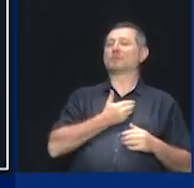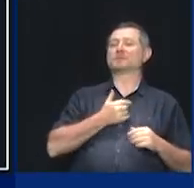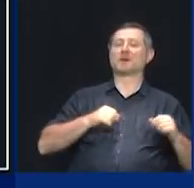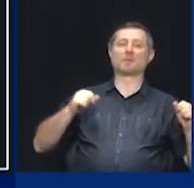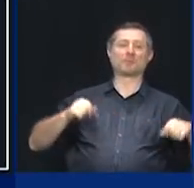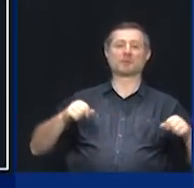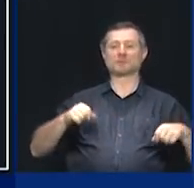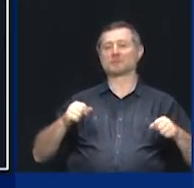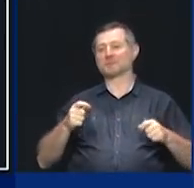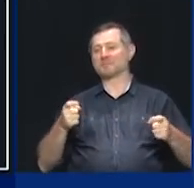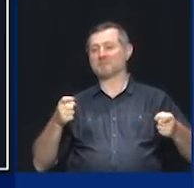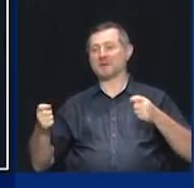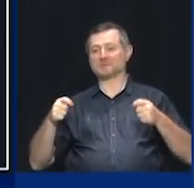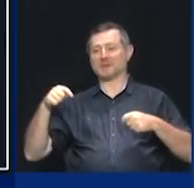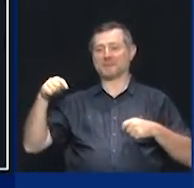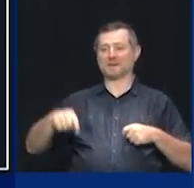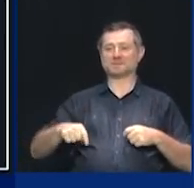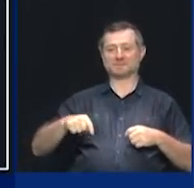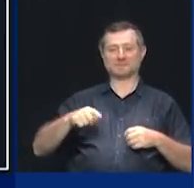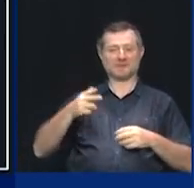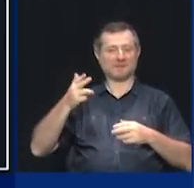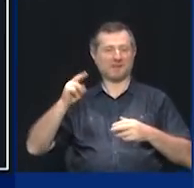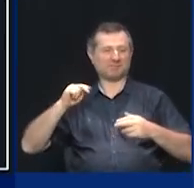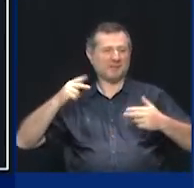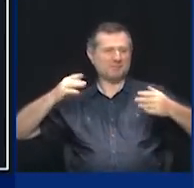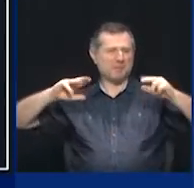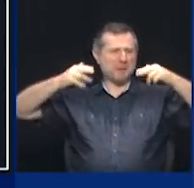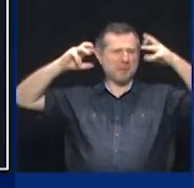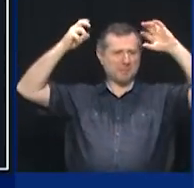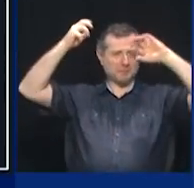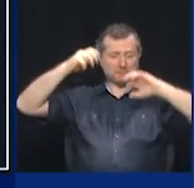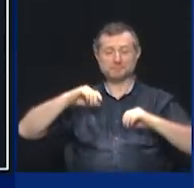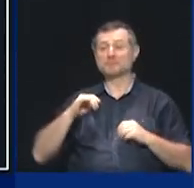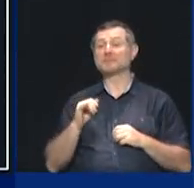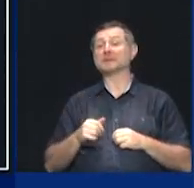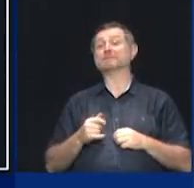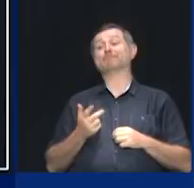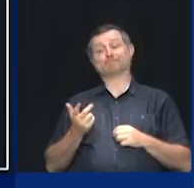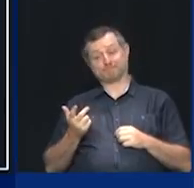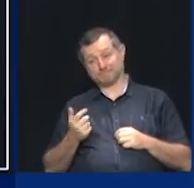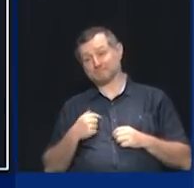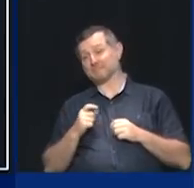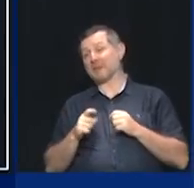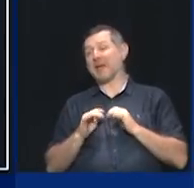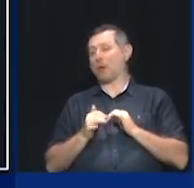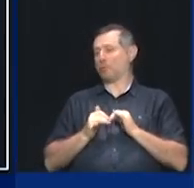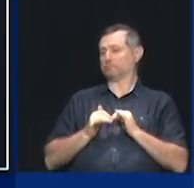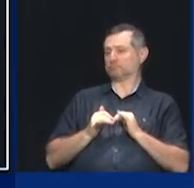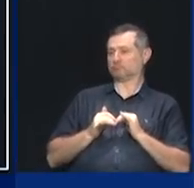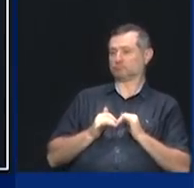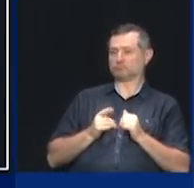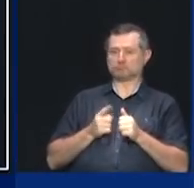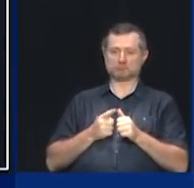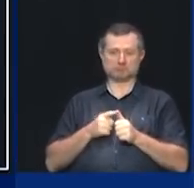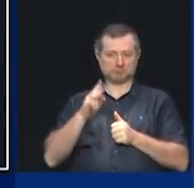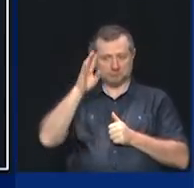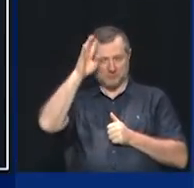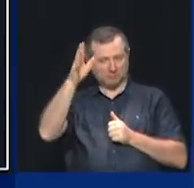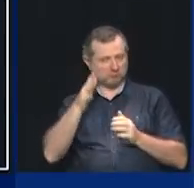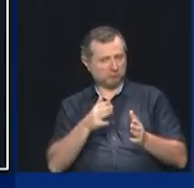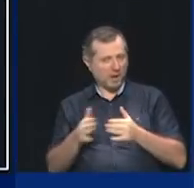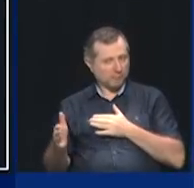under control. How do we fight it? You come up with a plan, and you do it. That's